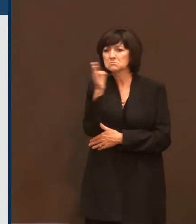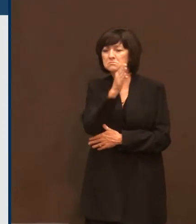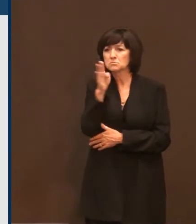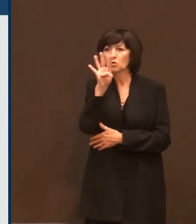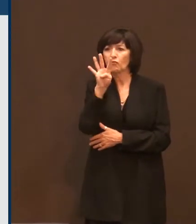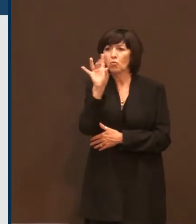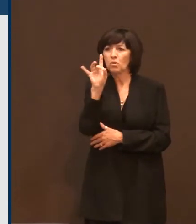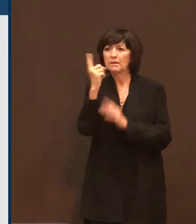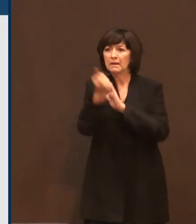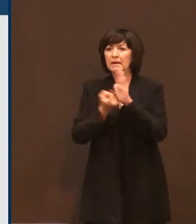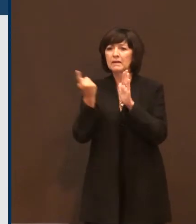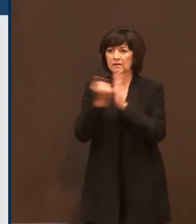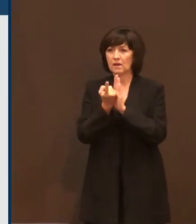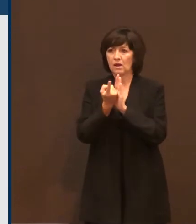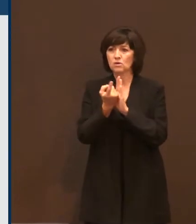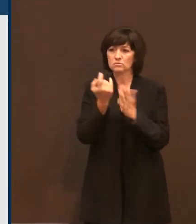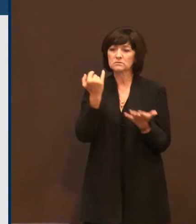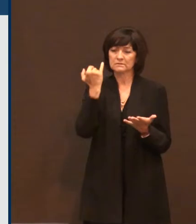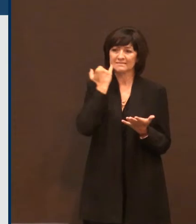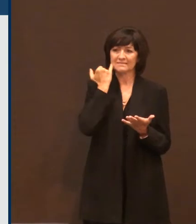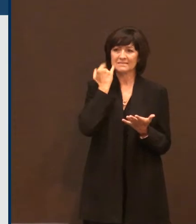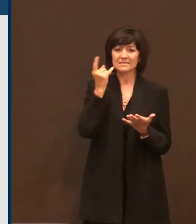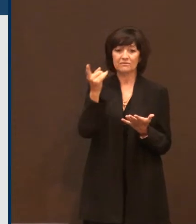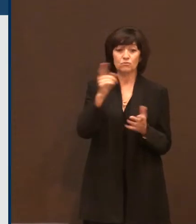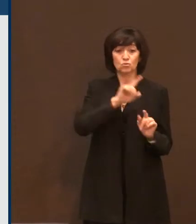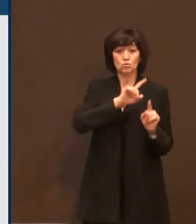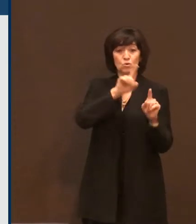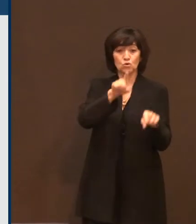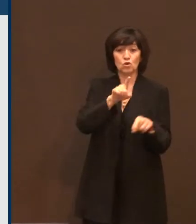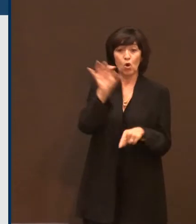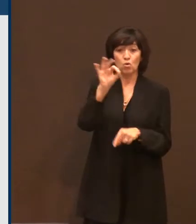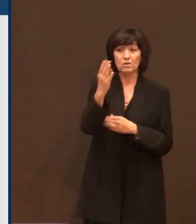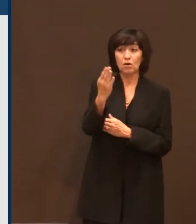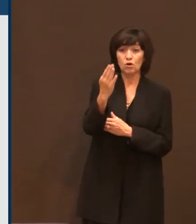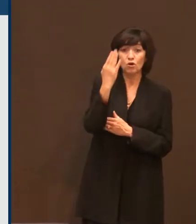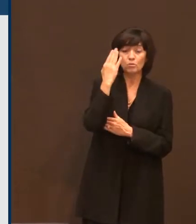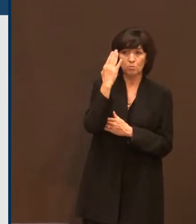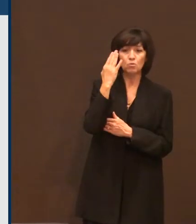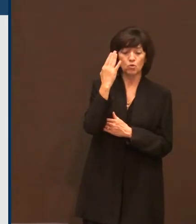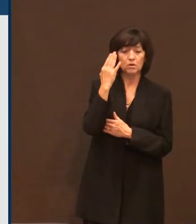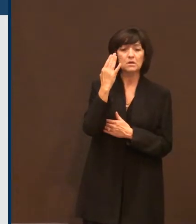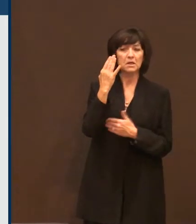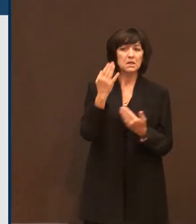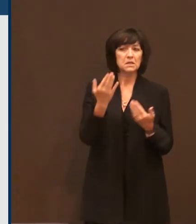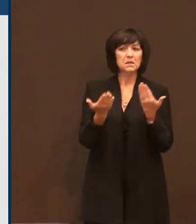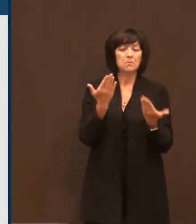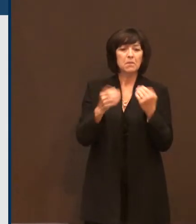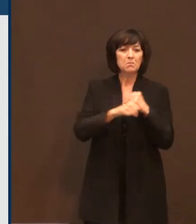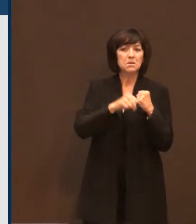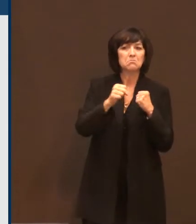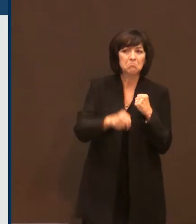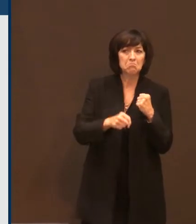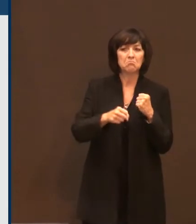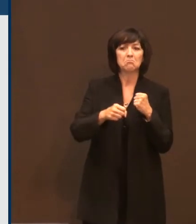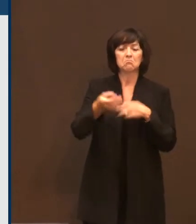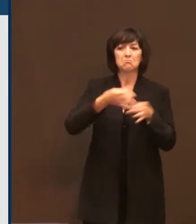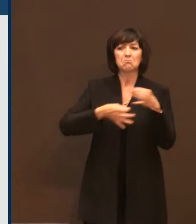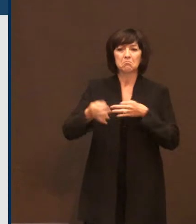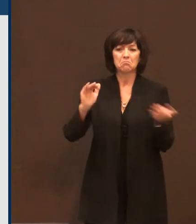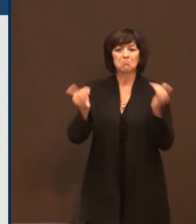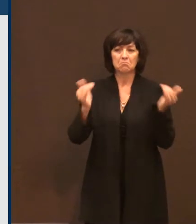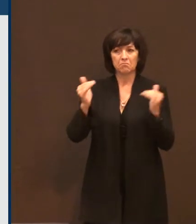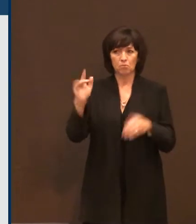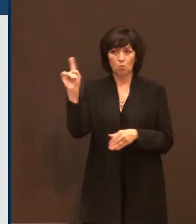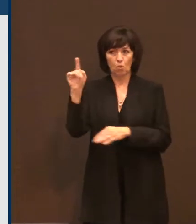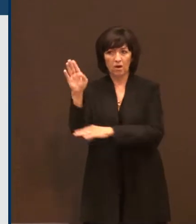9 o'clock, it's going to be a little longer than the ones in the afternoon, but we are averaging 99% of those are getting turned around and within 24 hours